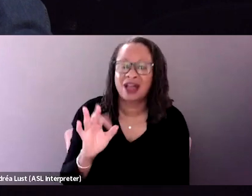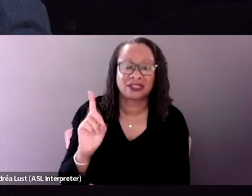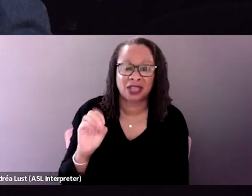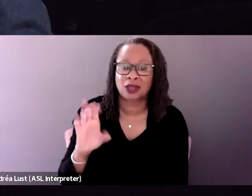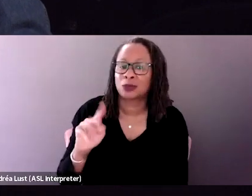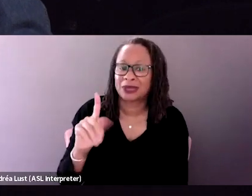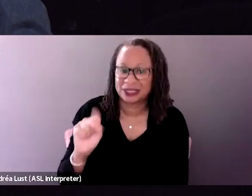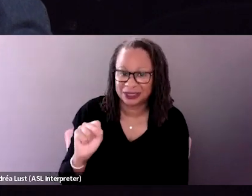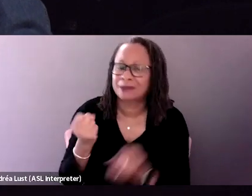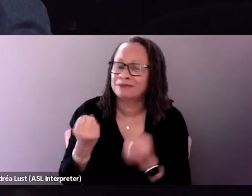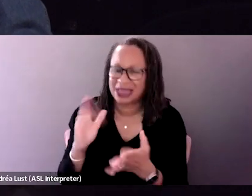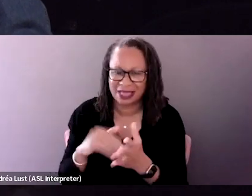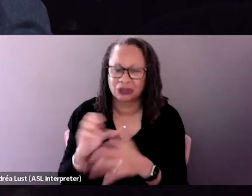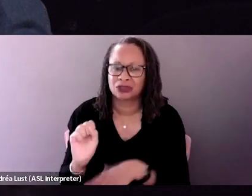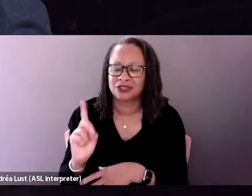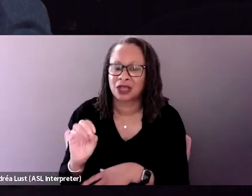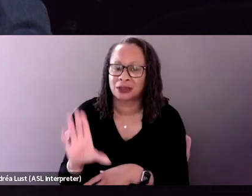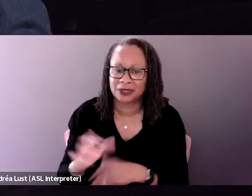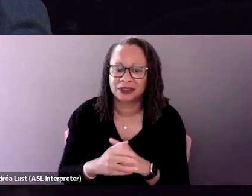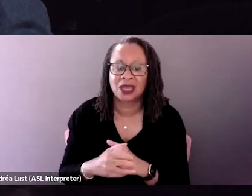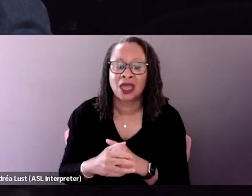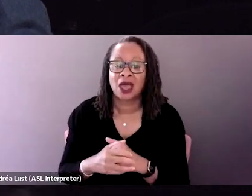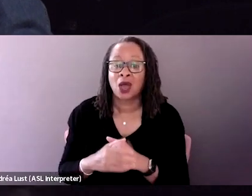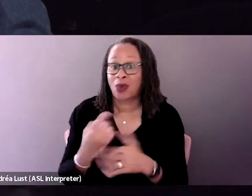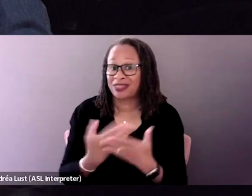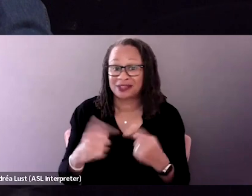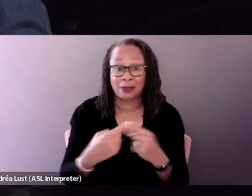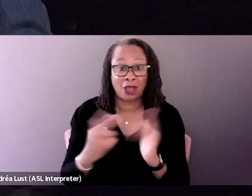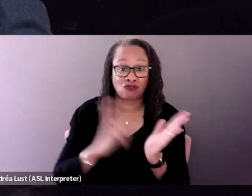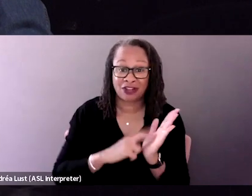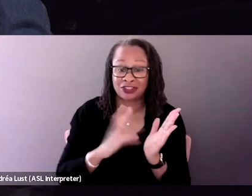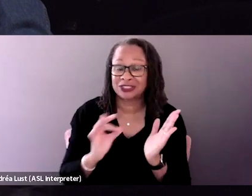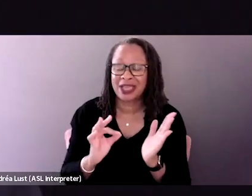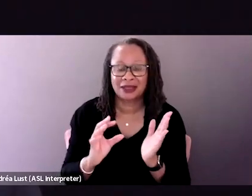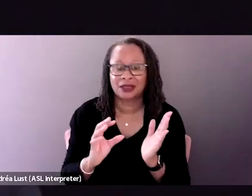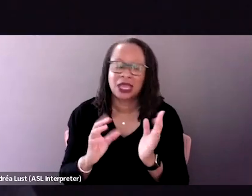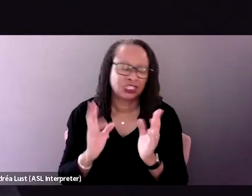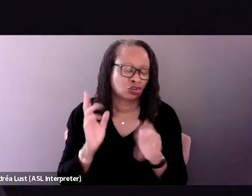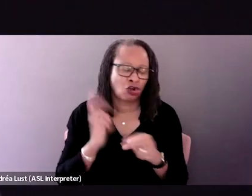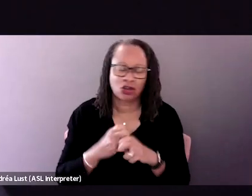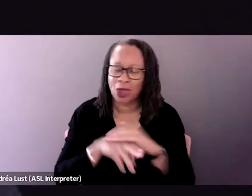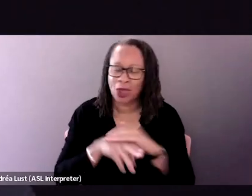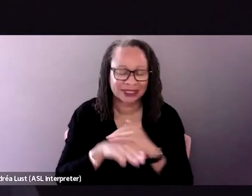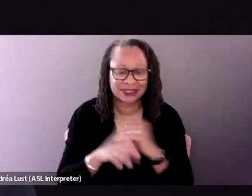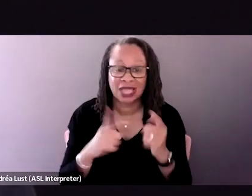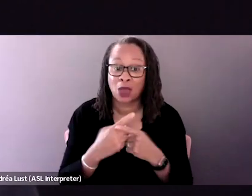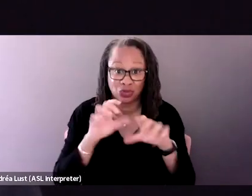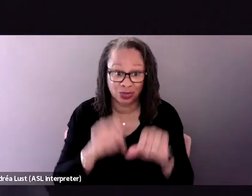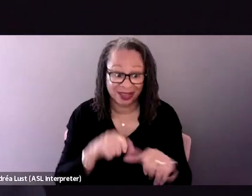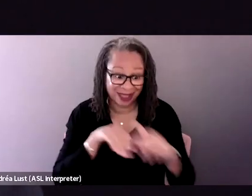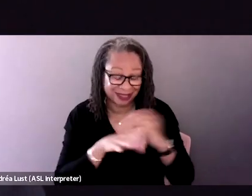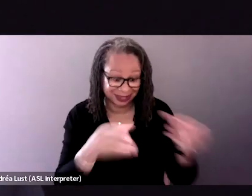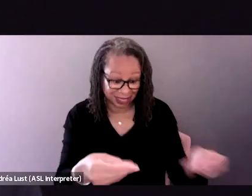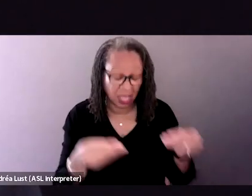the investigation is that, first of all, they're incredibly hard to access. And then once you are able to access them, they're